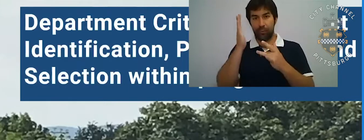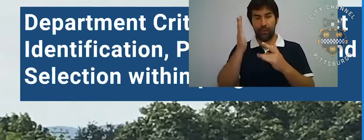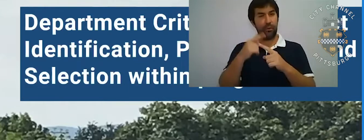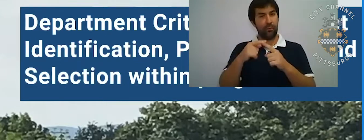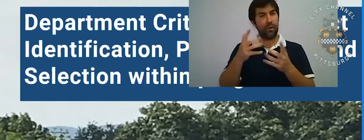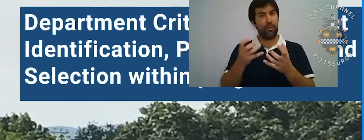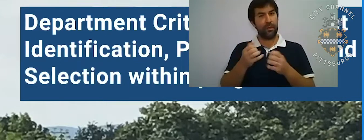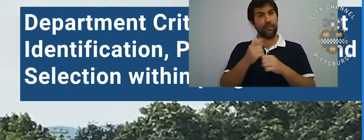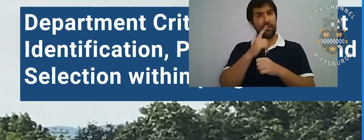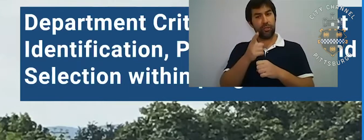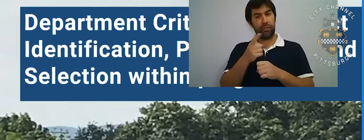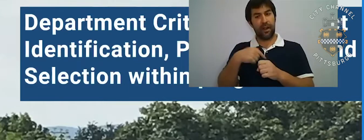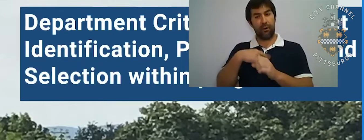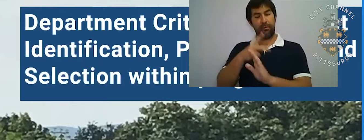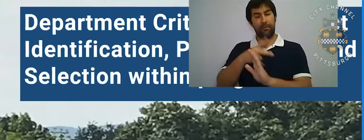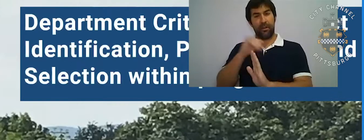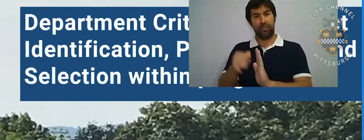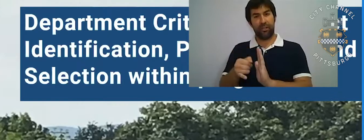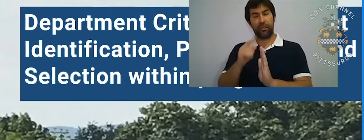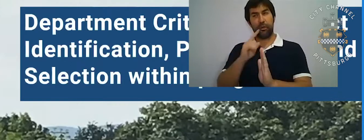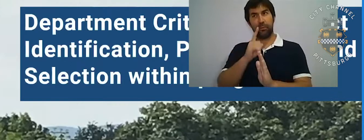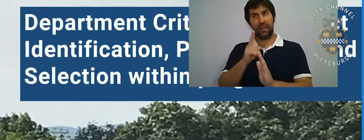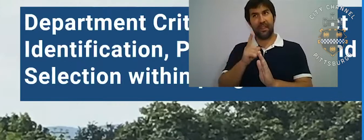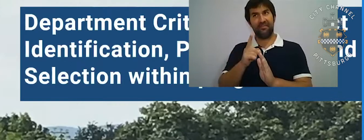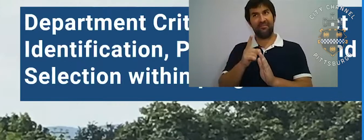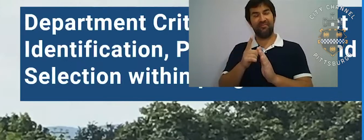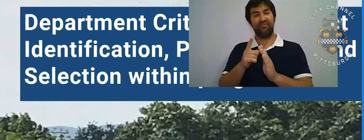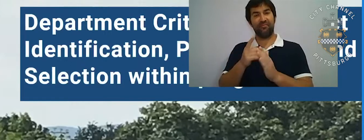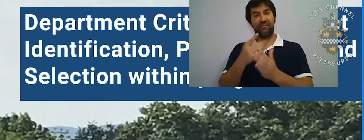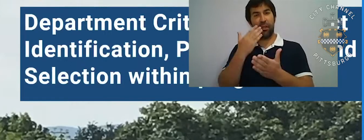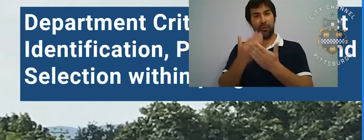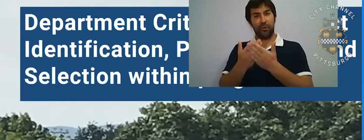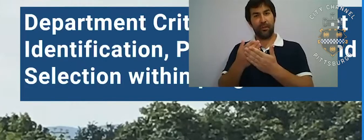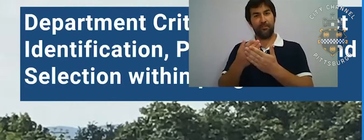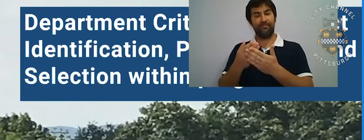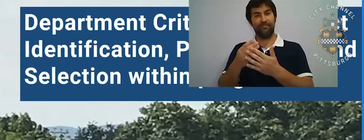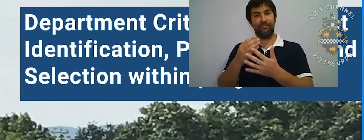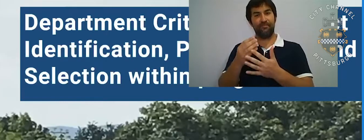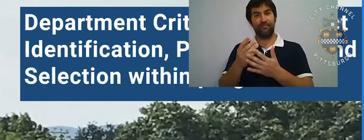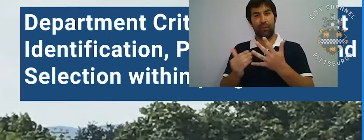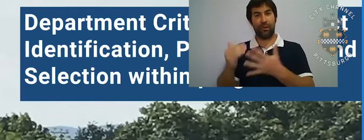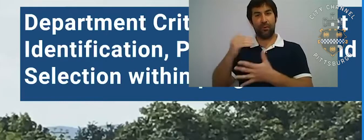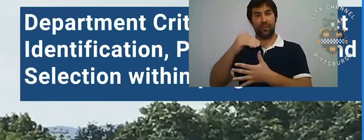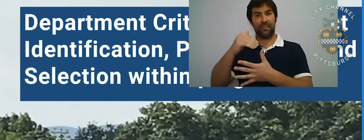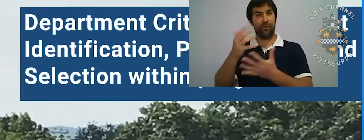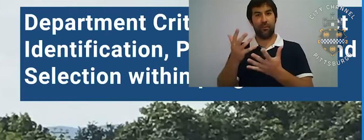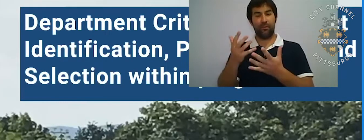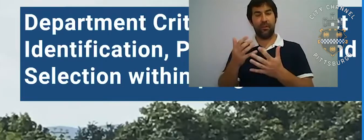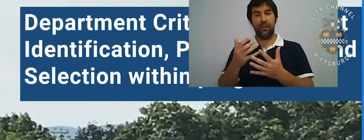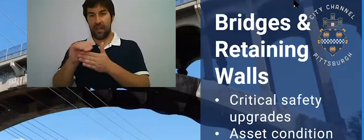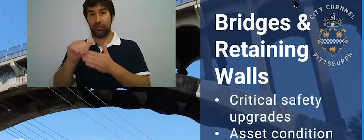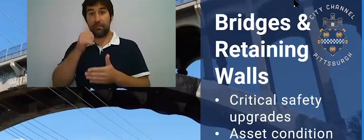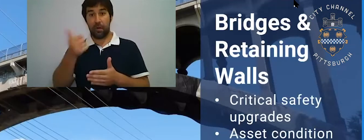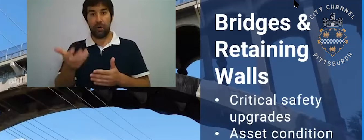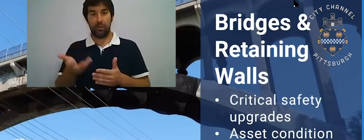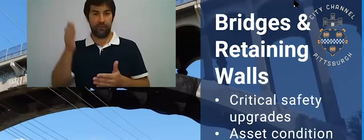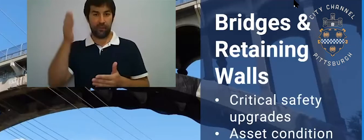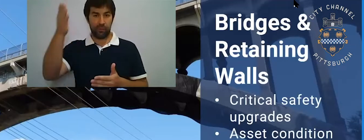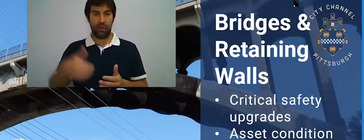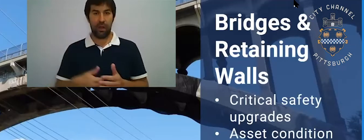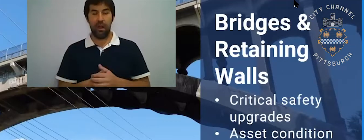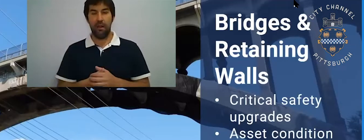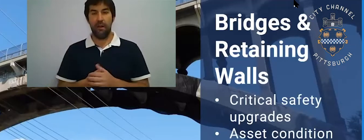acronyms. So if you hear something that you don't recognize, feel free to just type out a comment and I'll try to address it. My 2020 New